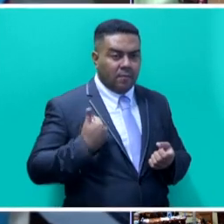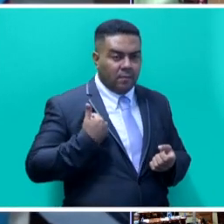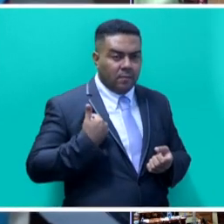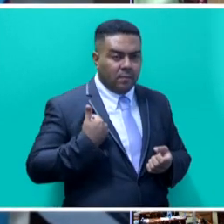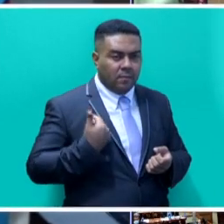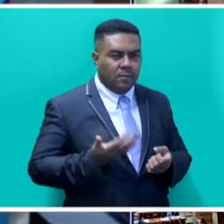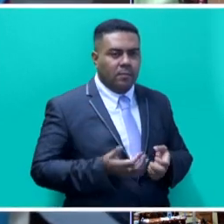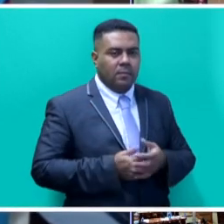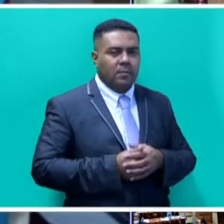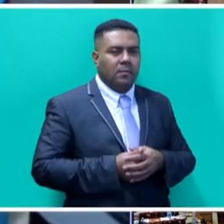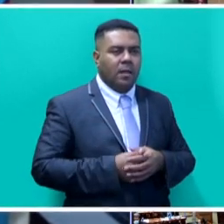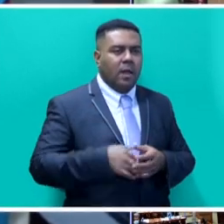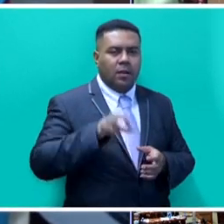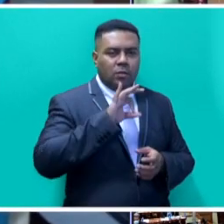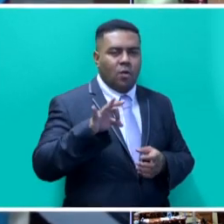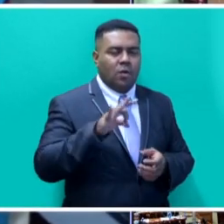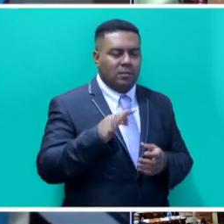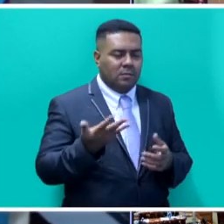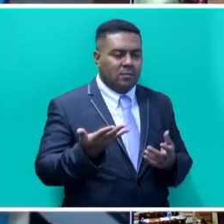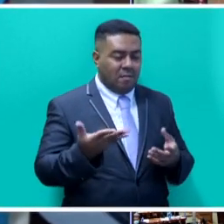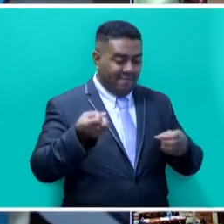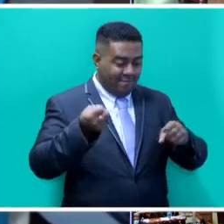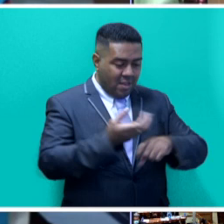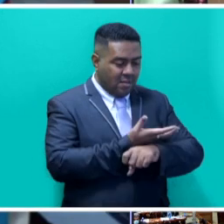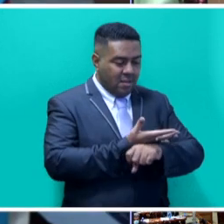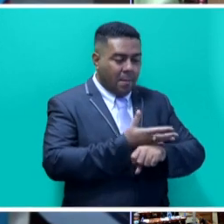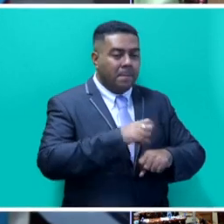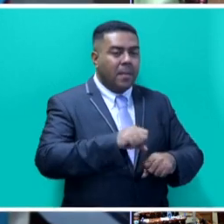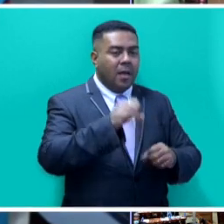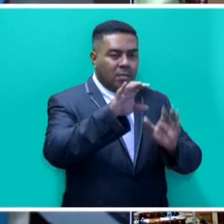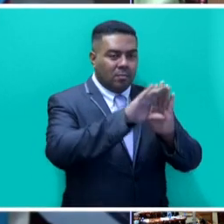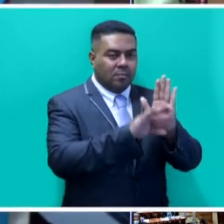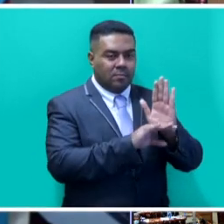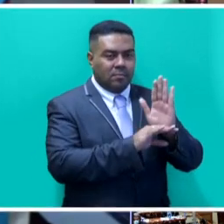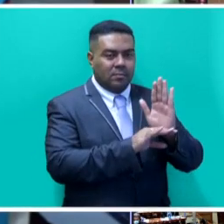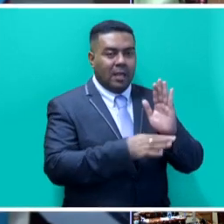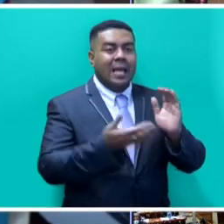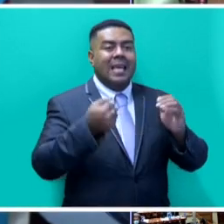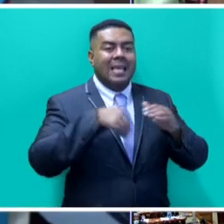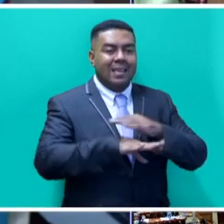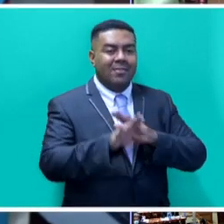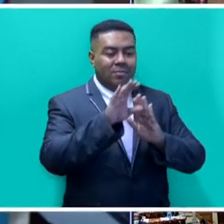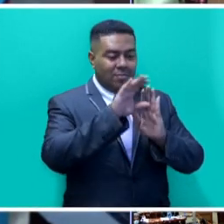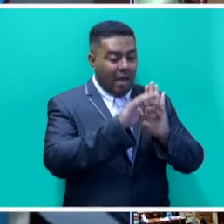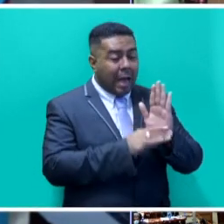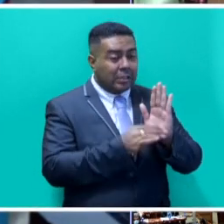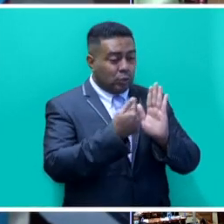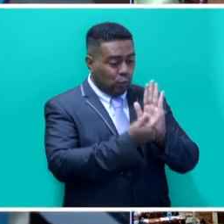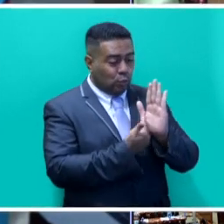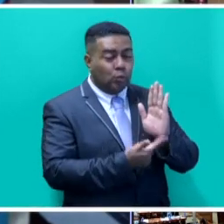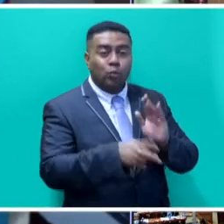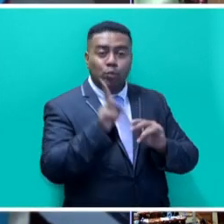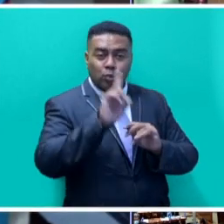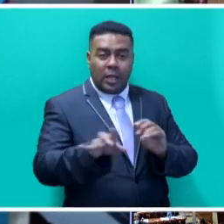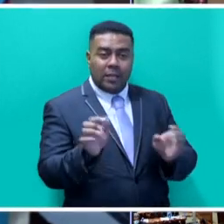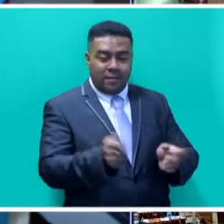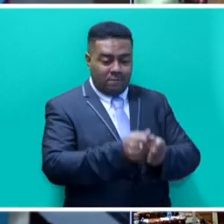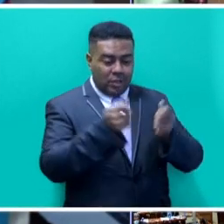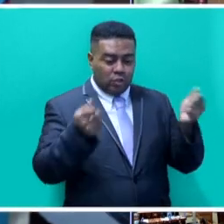and not affected at all by this new amendment. In the article today, in today's Fiji Times,